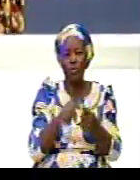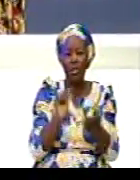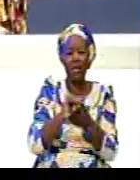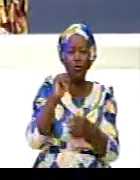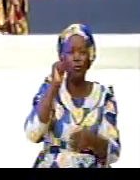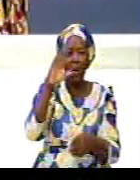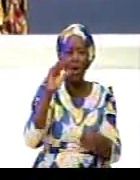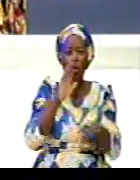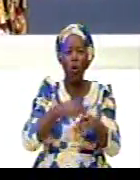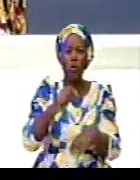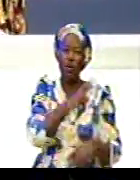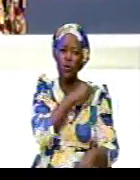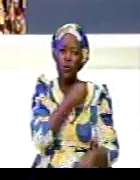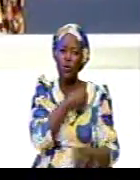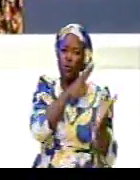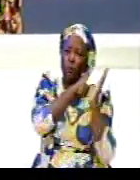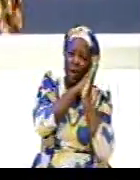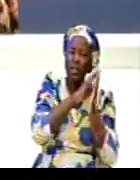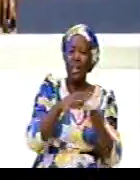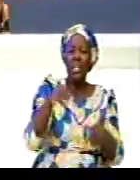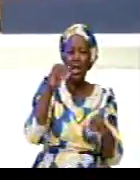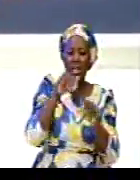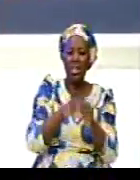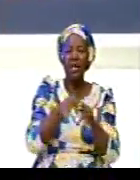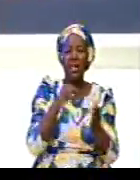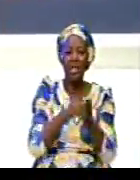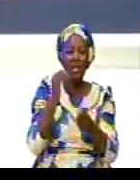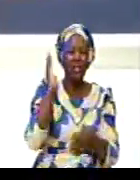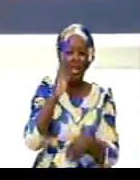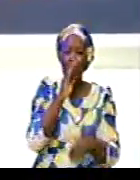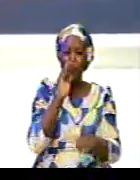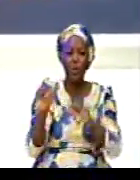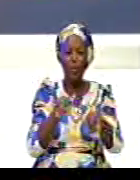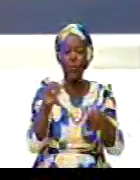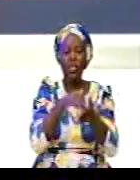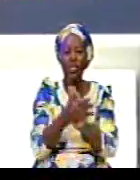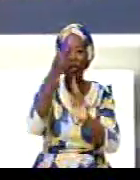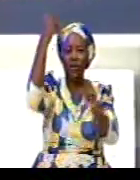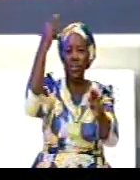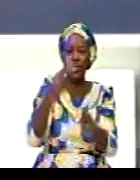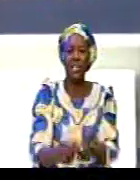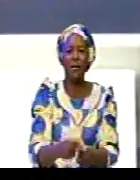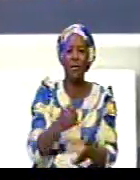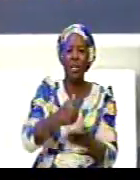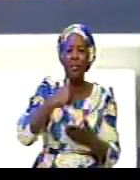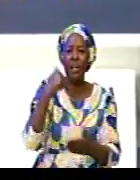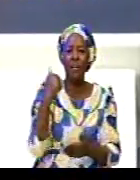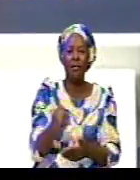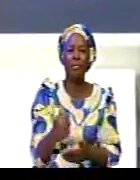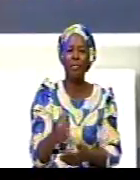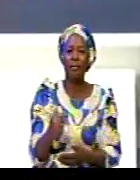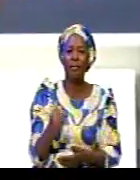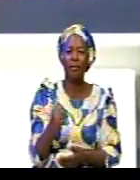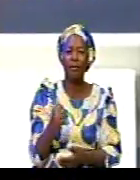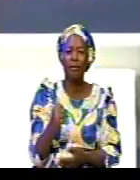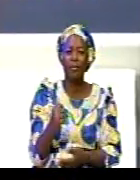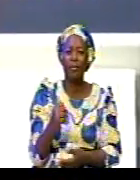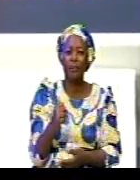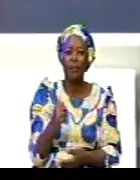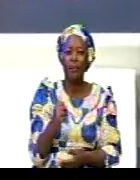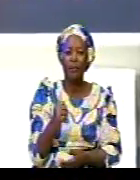the word to that man, to that woman on the hospital bed, it shall be done